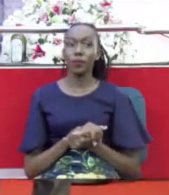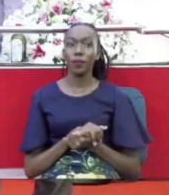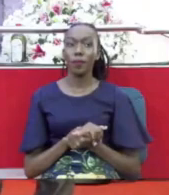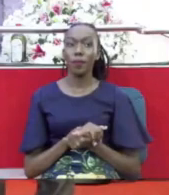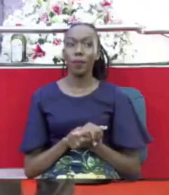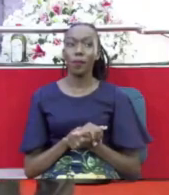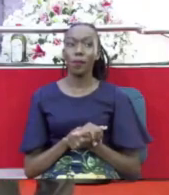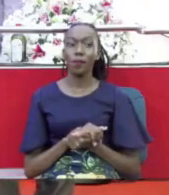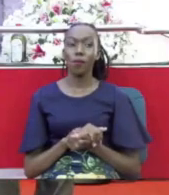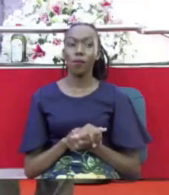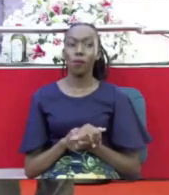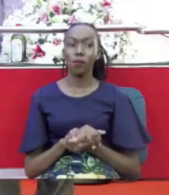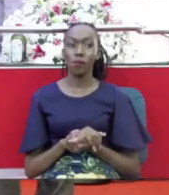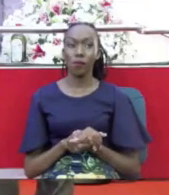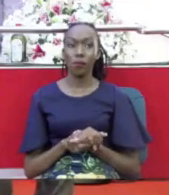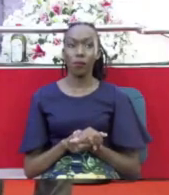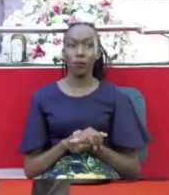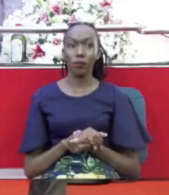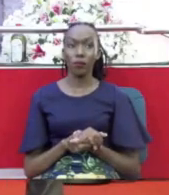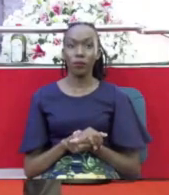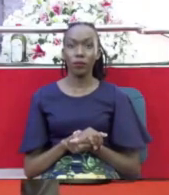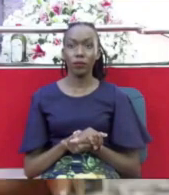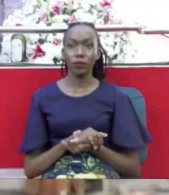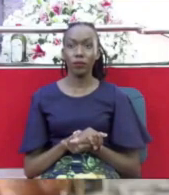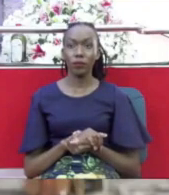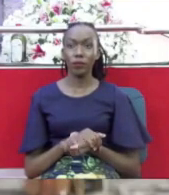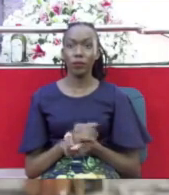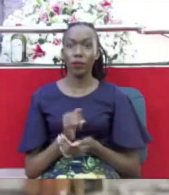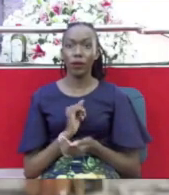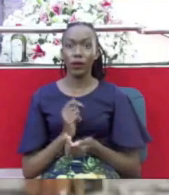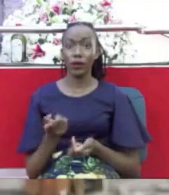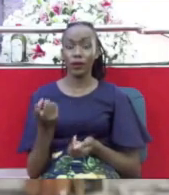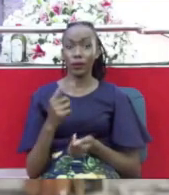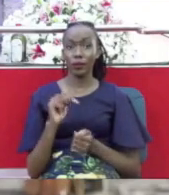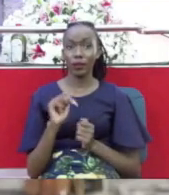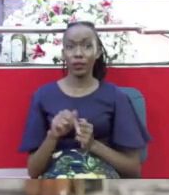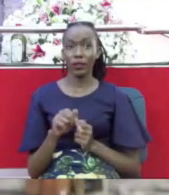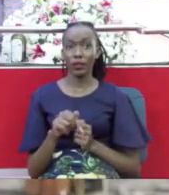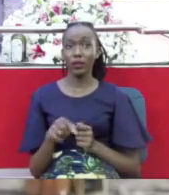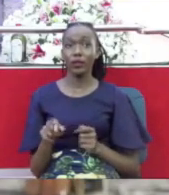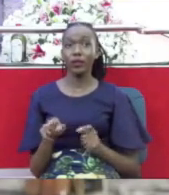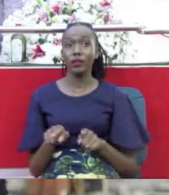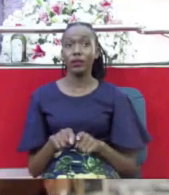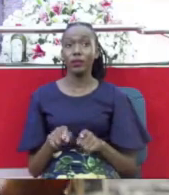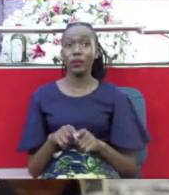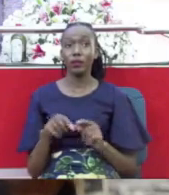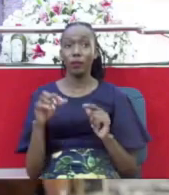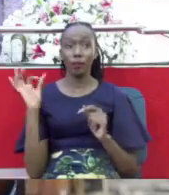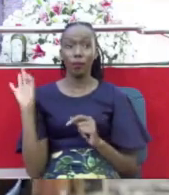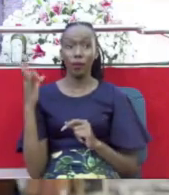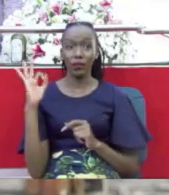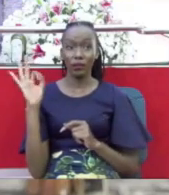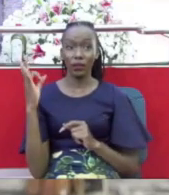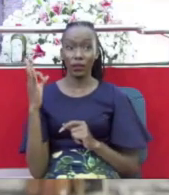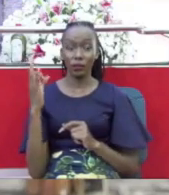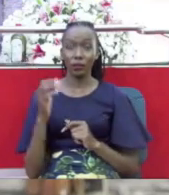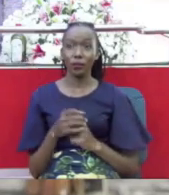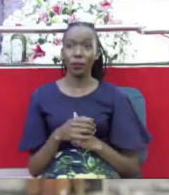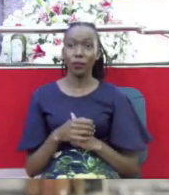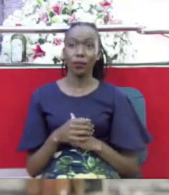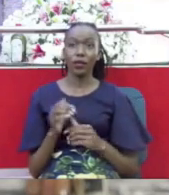katika mambo hayo ninapokuja hapa. Also, I come to this as a pastor. I come to this as someone who now works in the youth space, in the